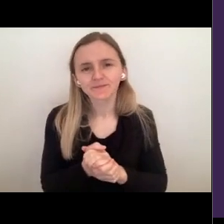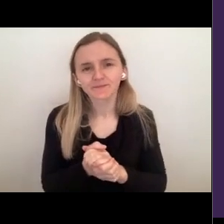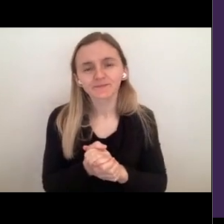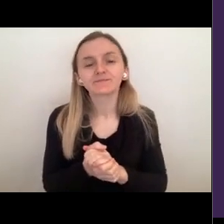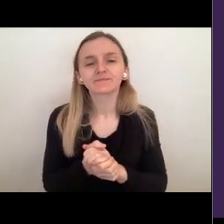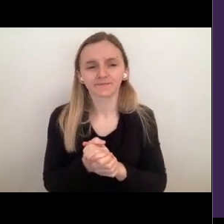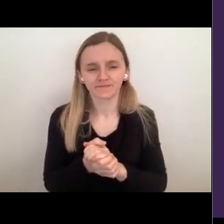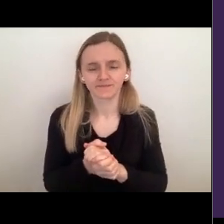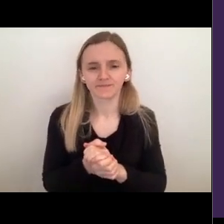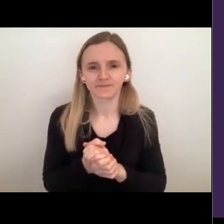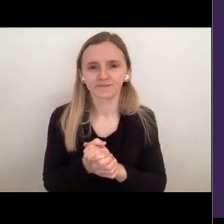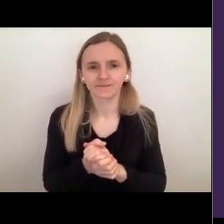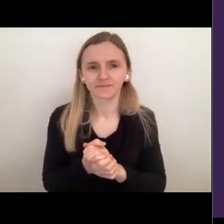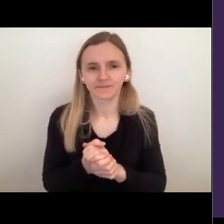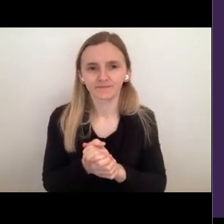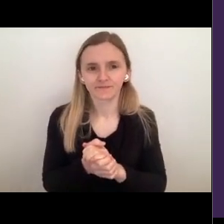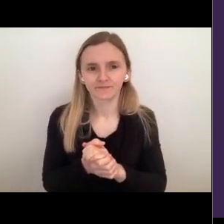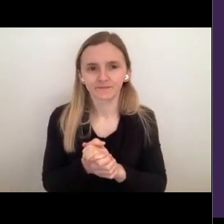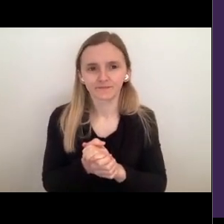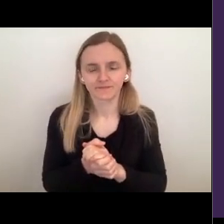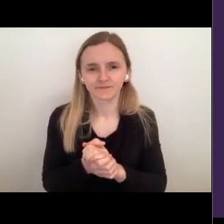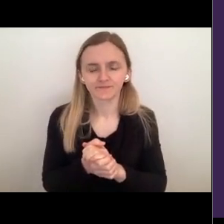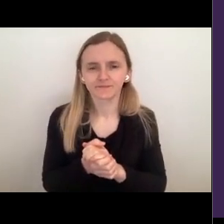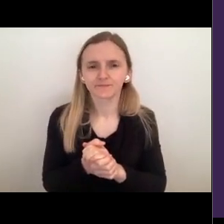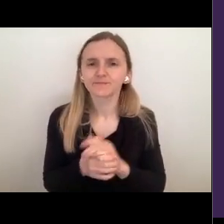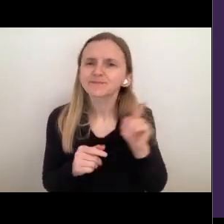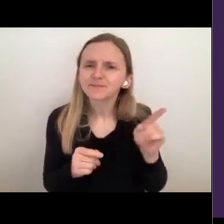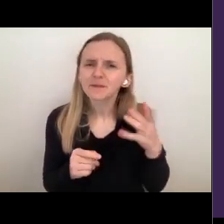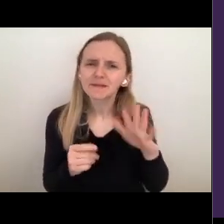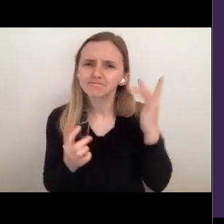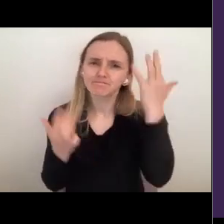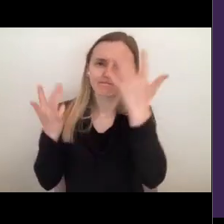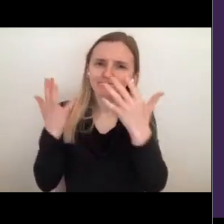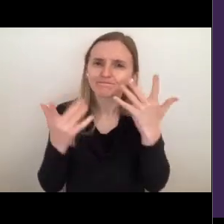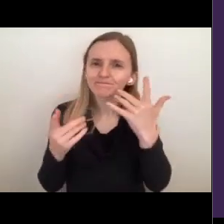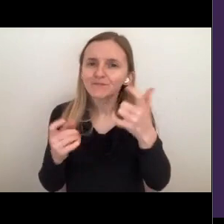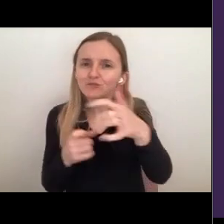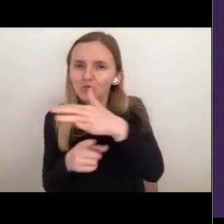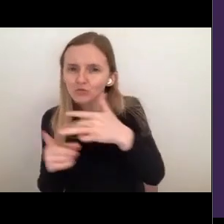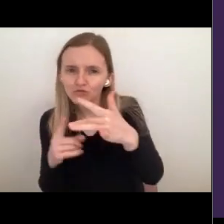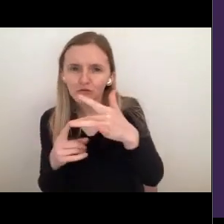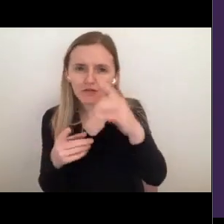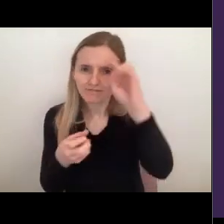go. So he had to think about the sociological and psychological